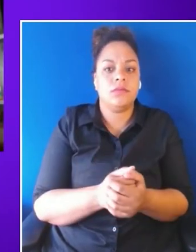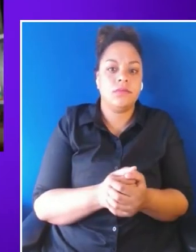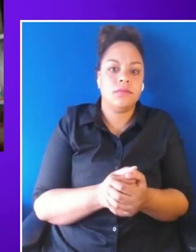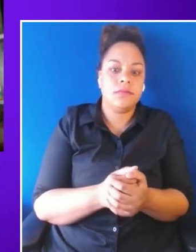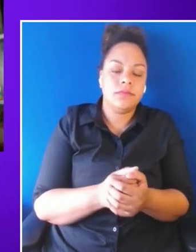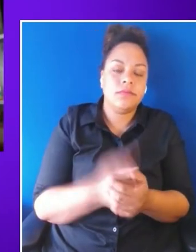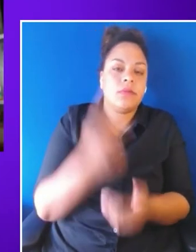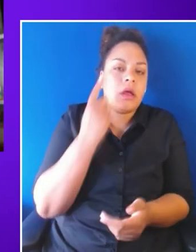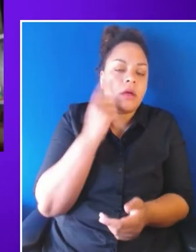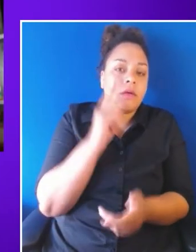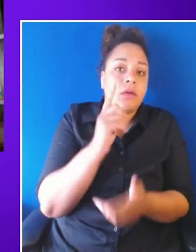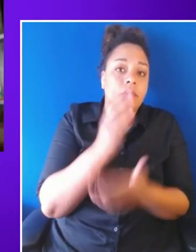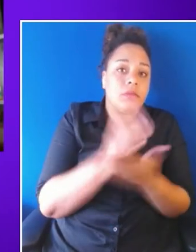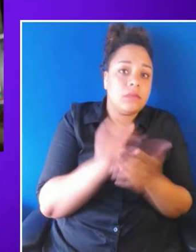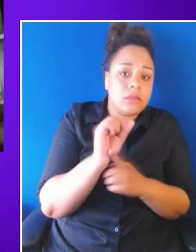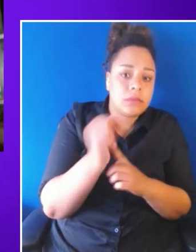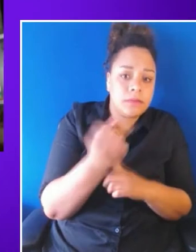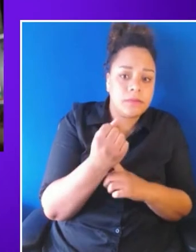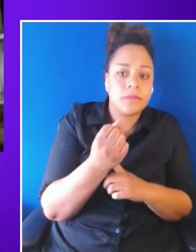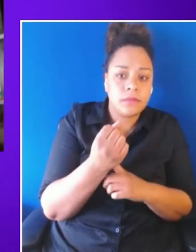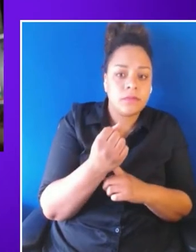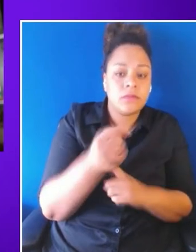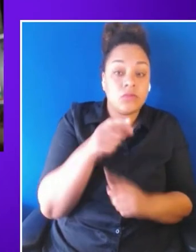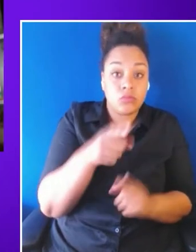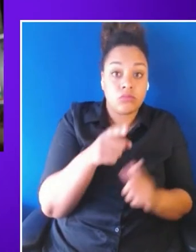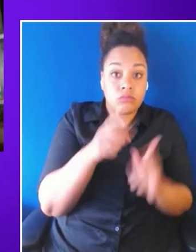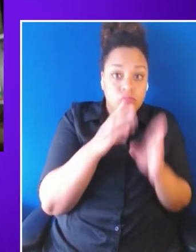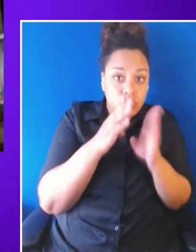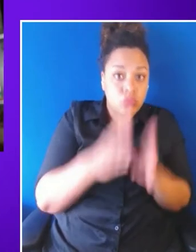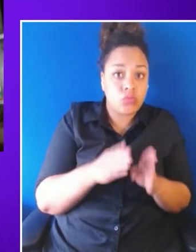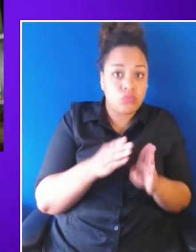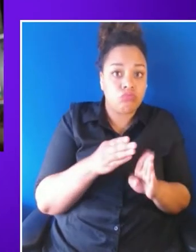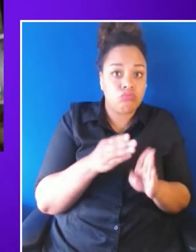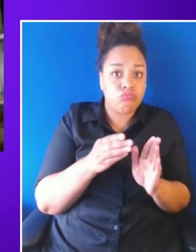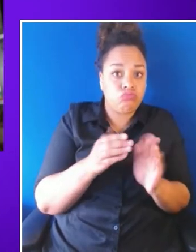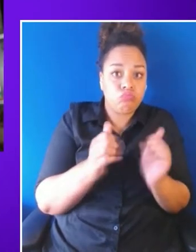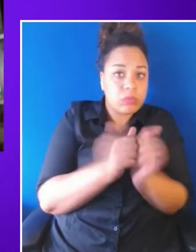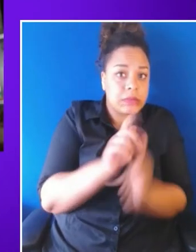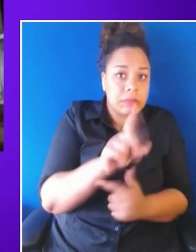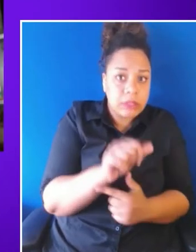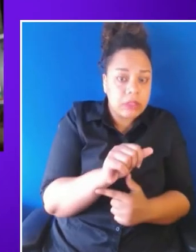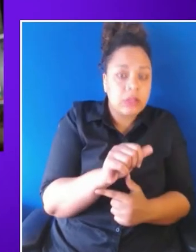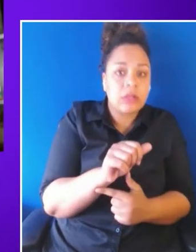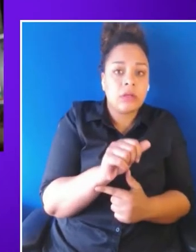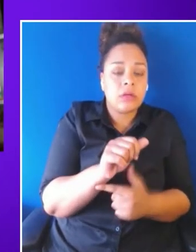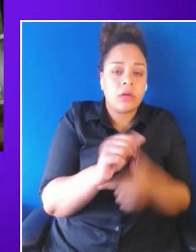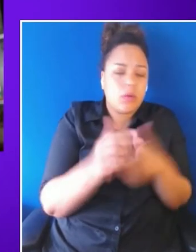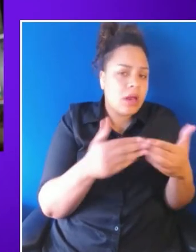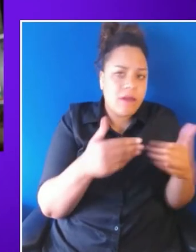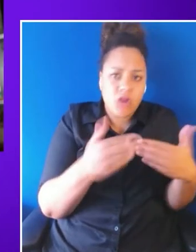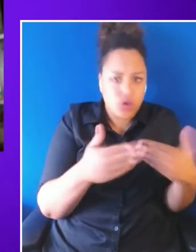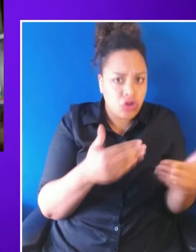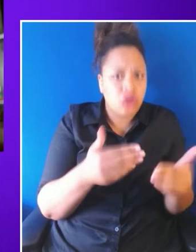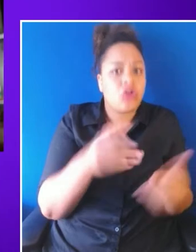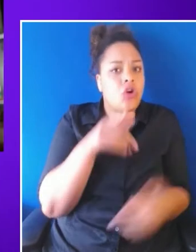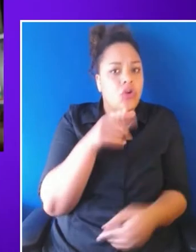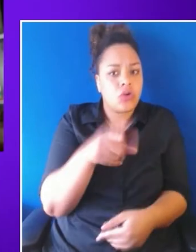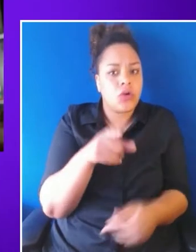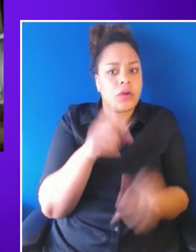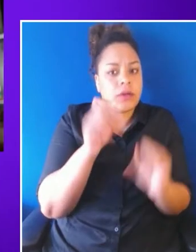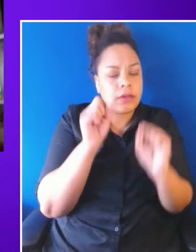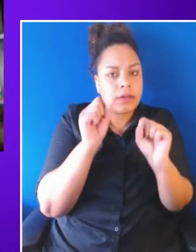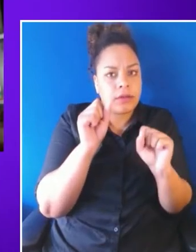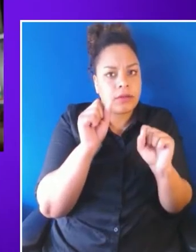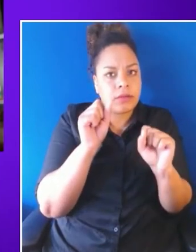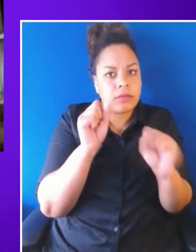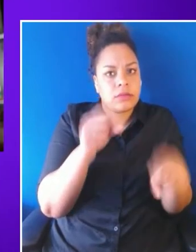can be a people with a disability also, or whatever, and you can put the users, the